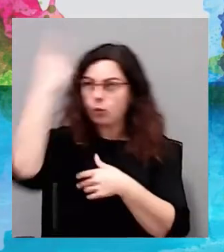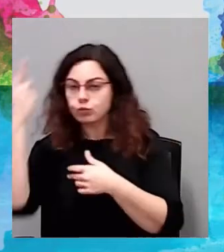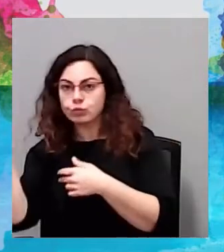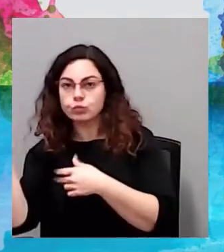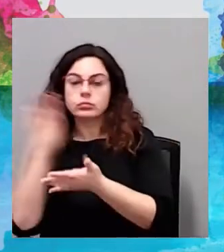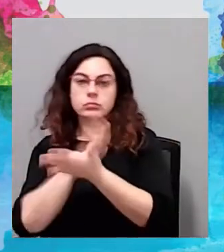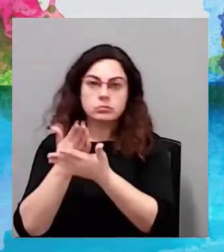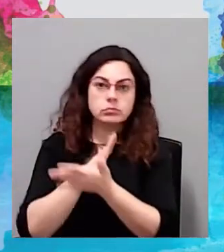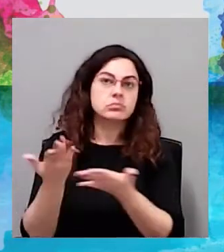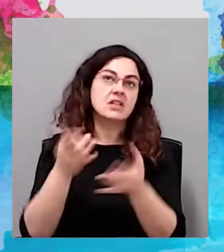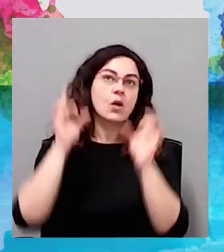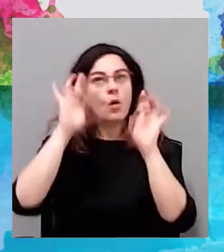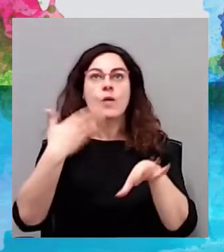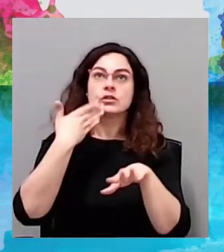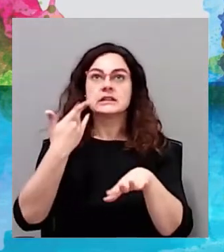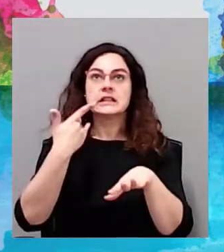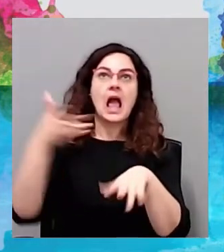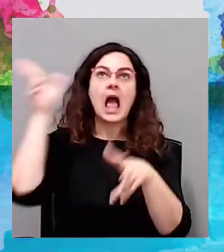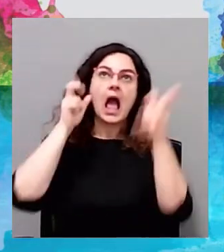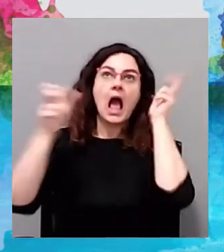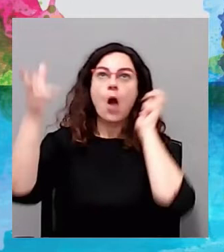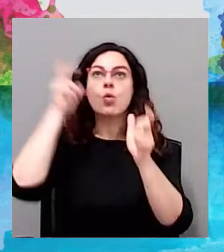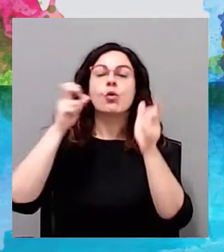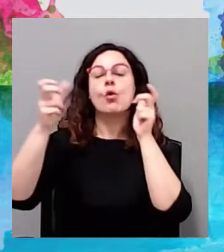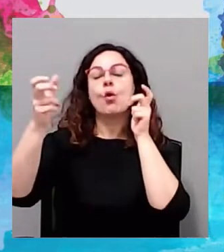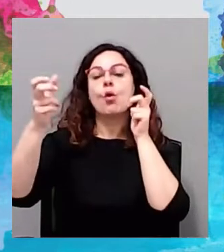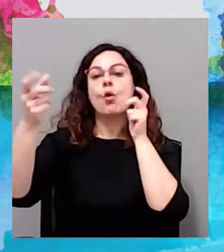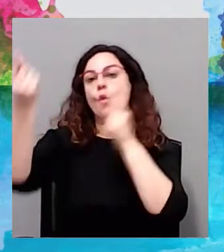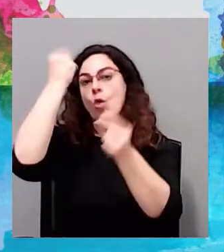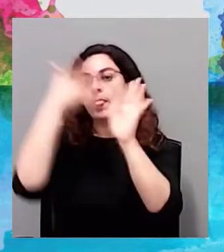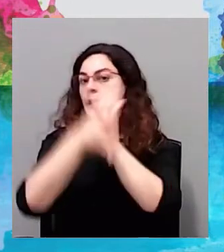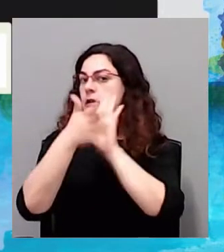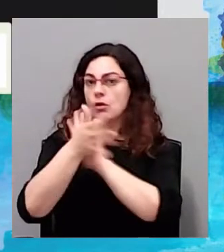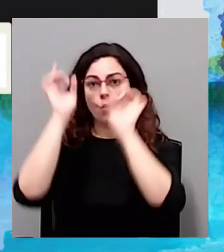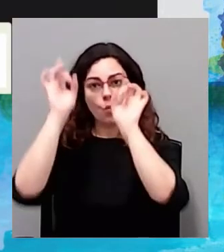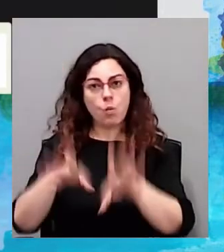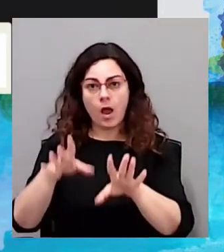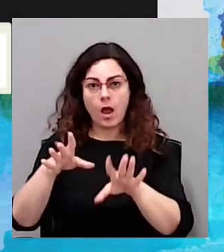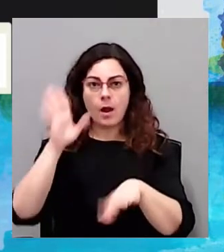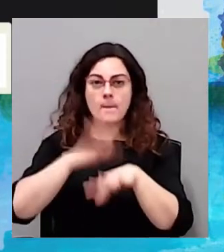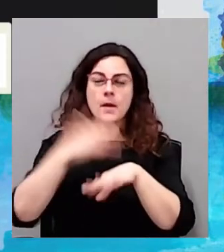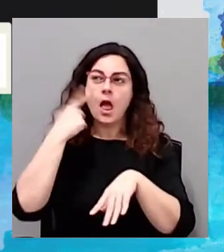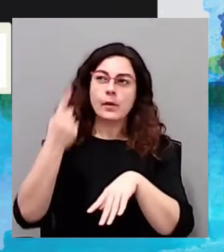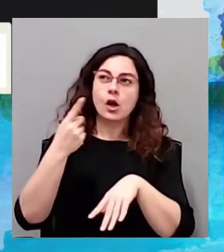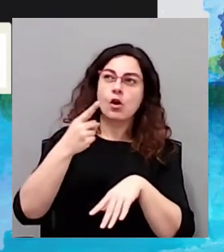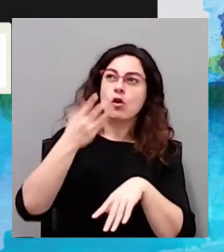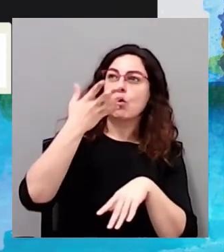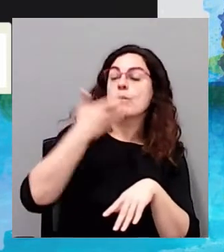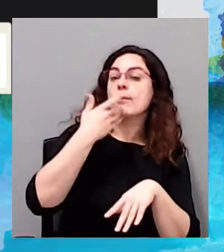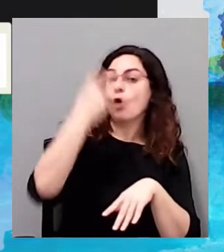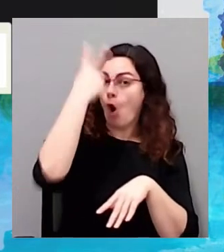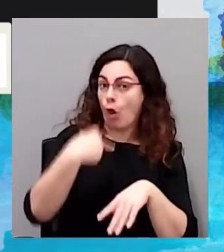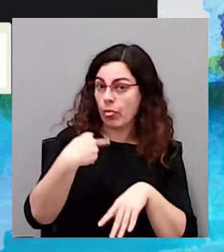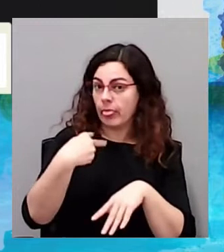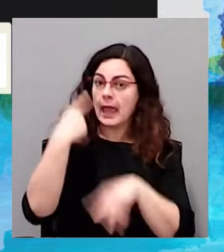mediation. It's very important to follow these guidelines to be able to evaluate. And the